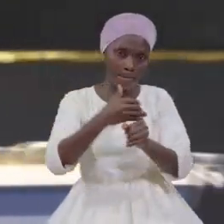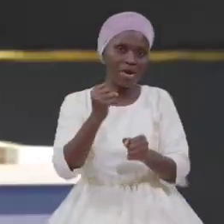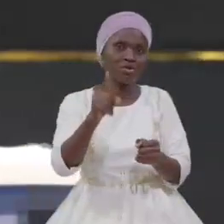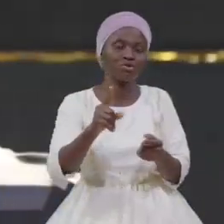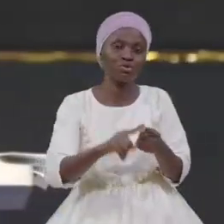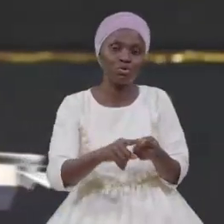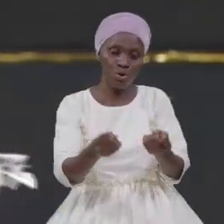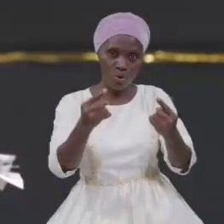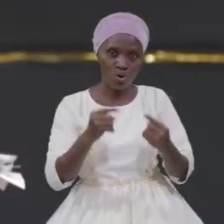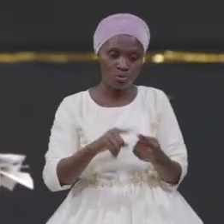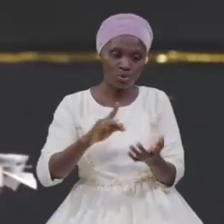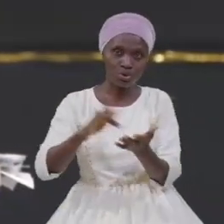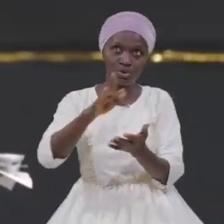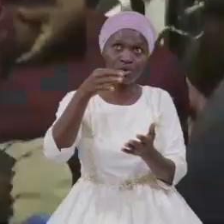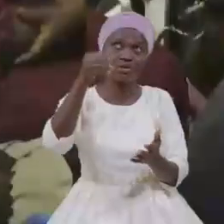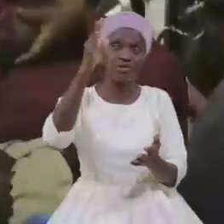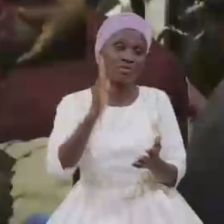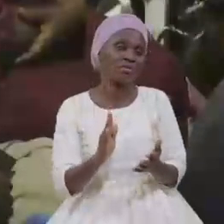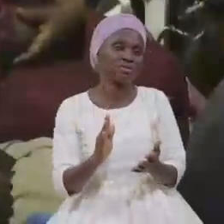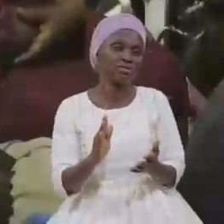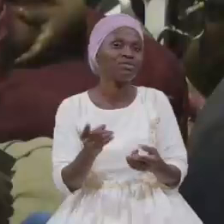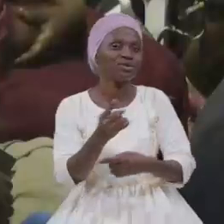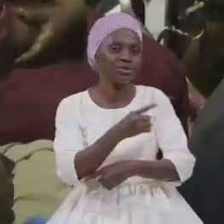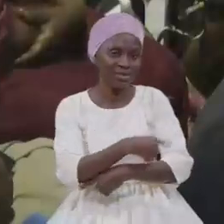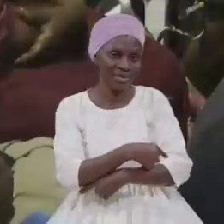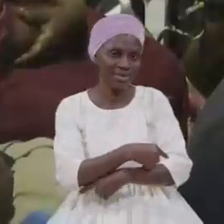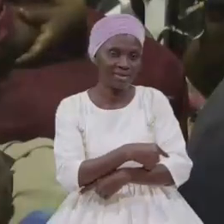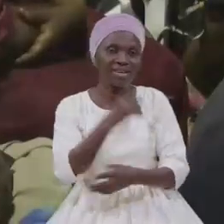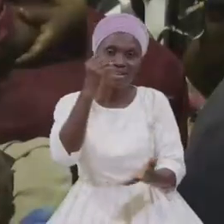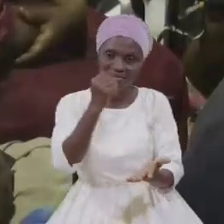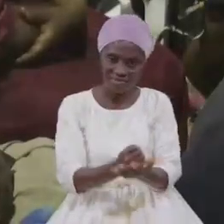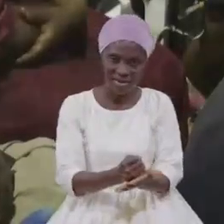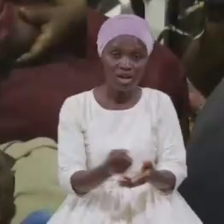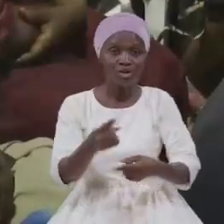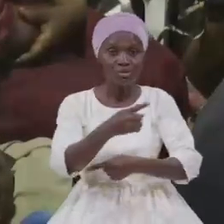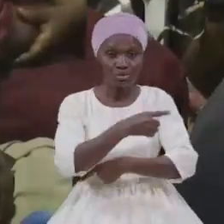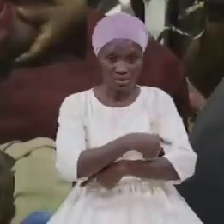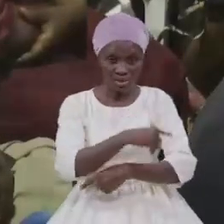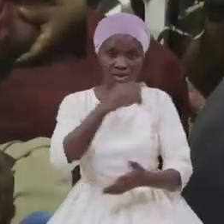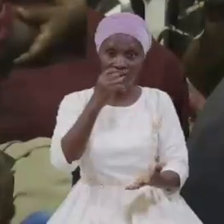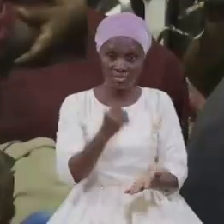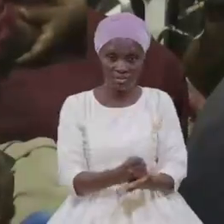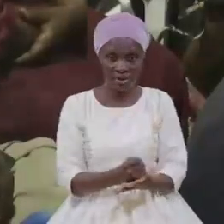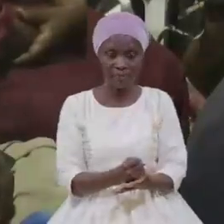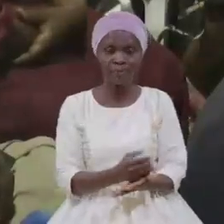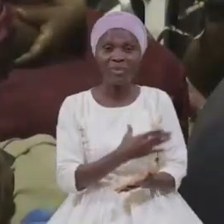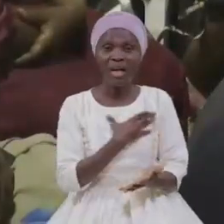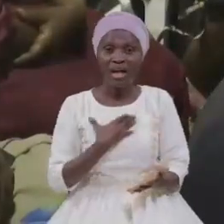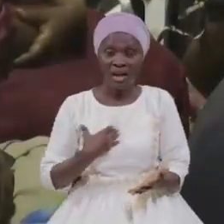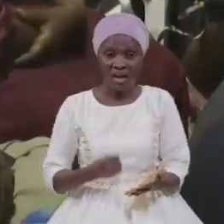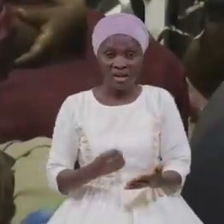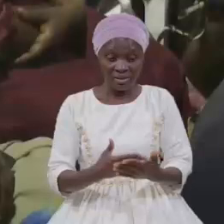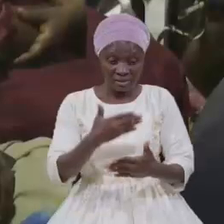God. Today, I said today, and the very next verse